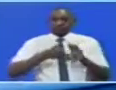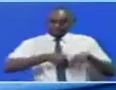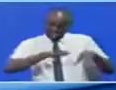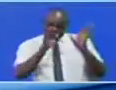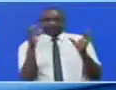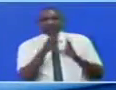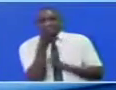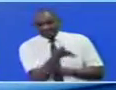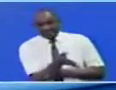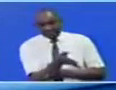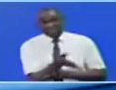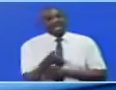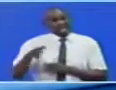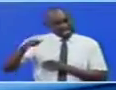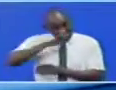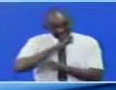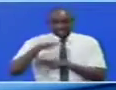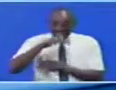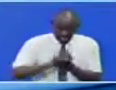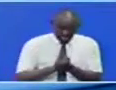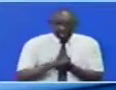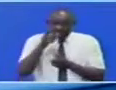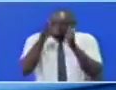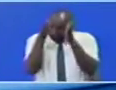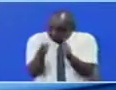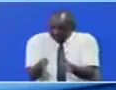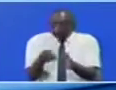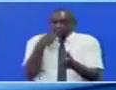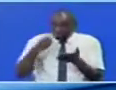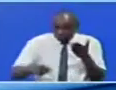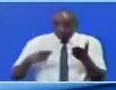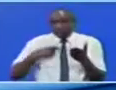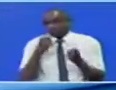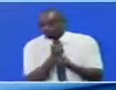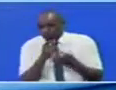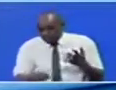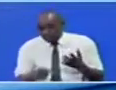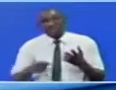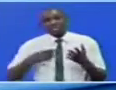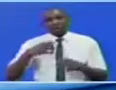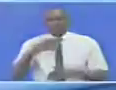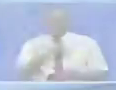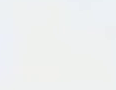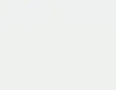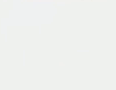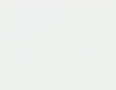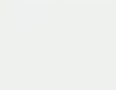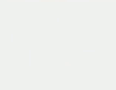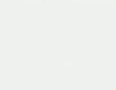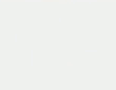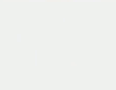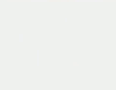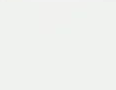sending shockwaves in the energy sector. Mr. Ng’ang’a is reported to have proceeded on terminal leave, marking the end of a